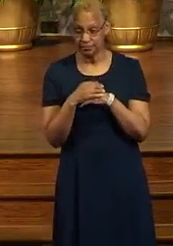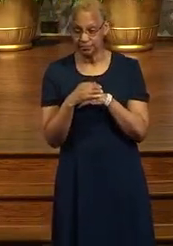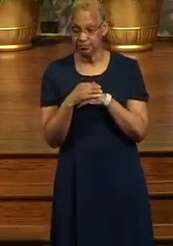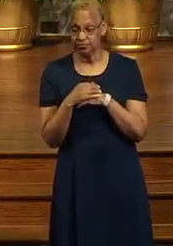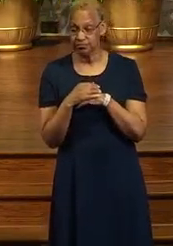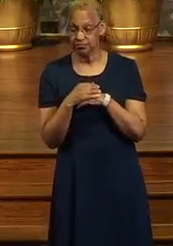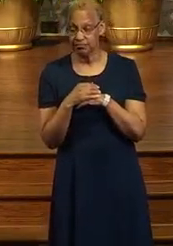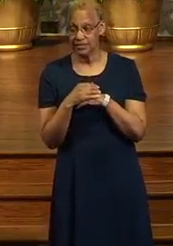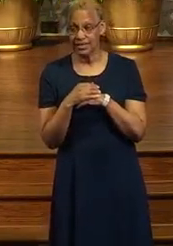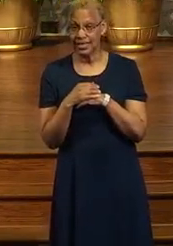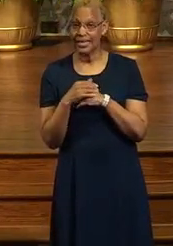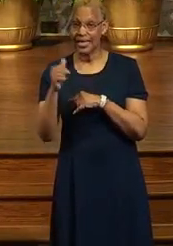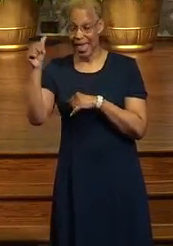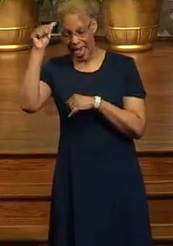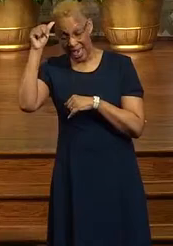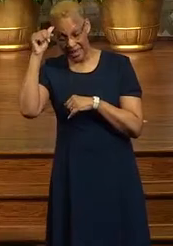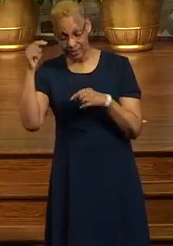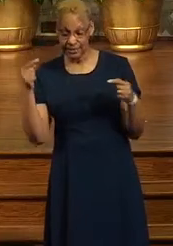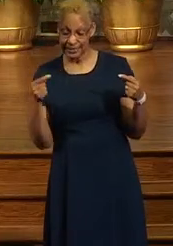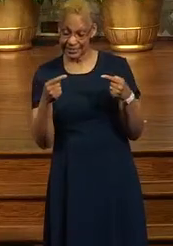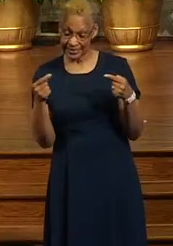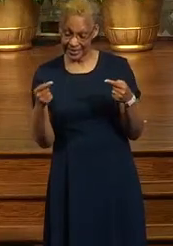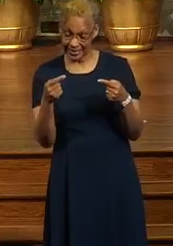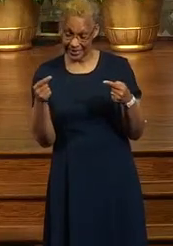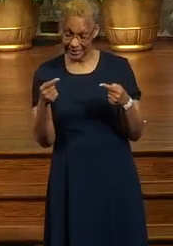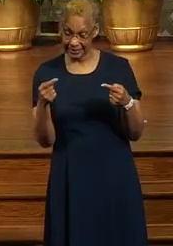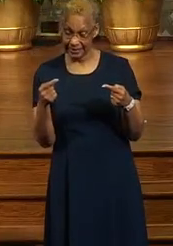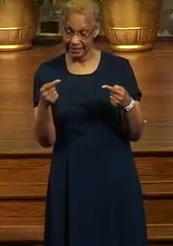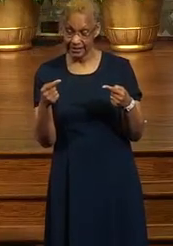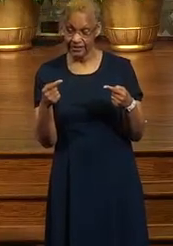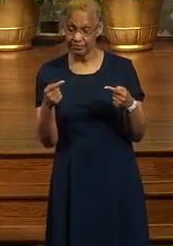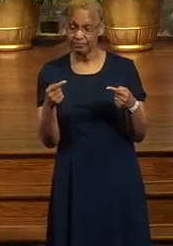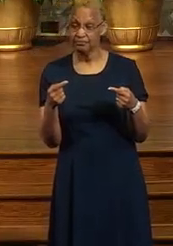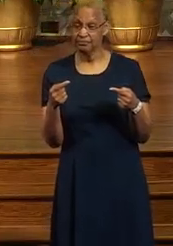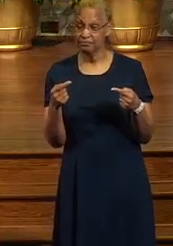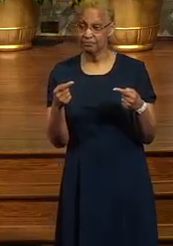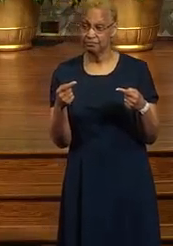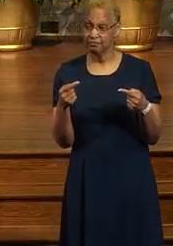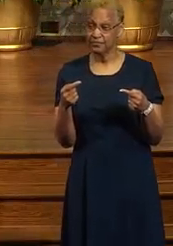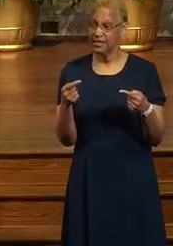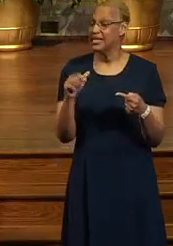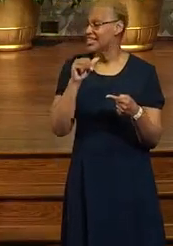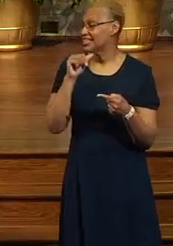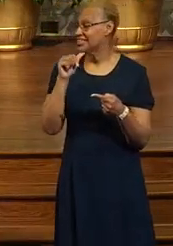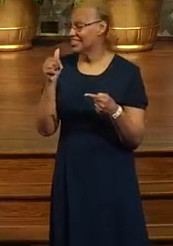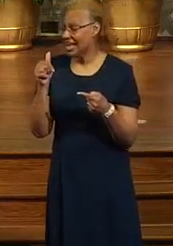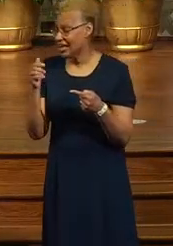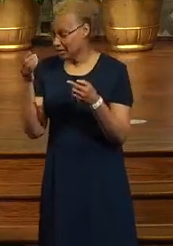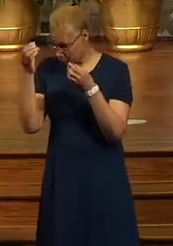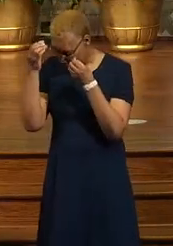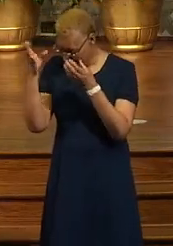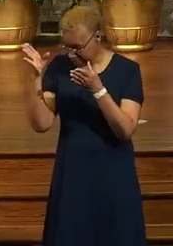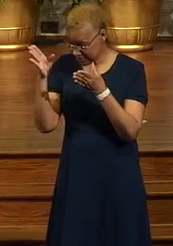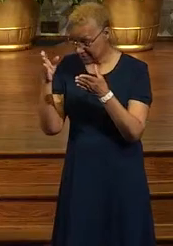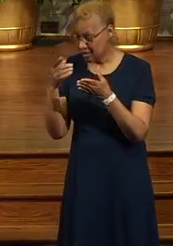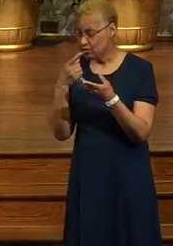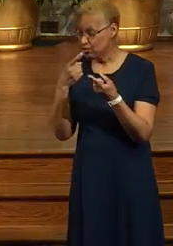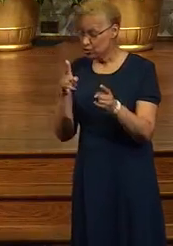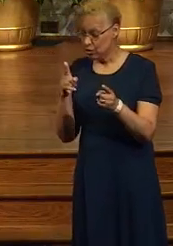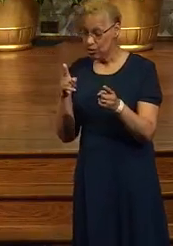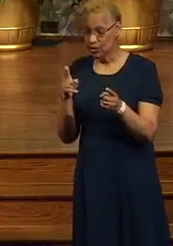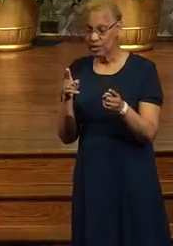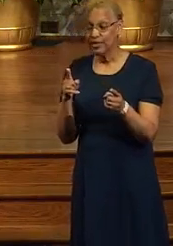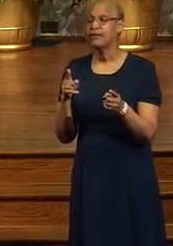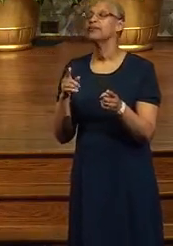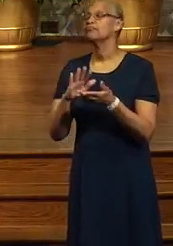Adam sinned. This act of disobedience resulted in them standing before God as